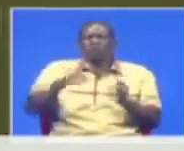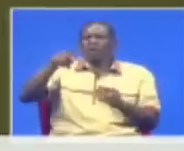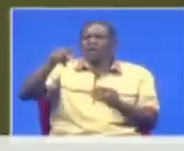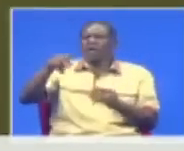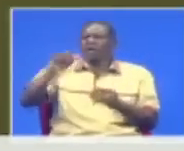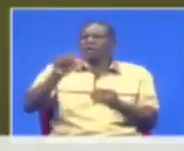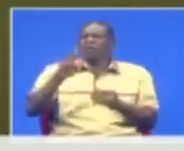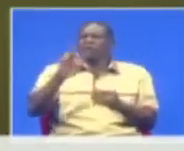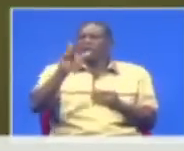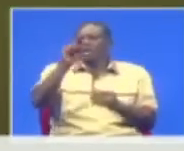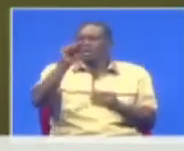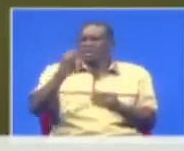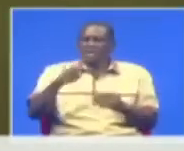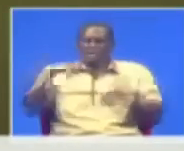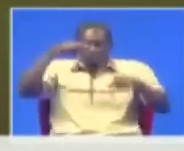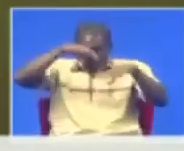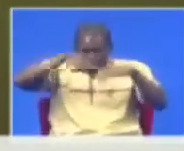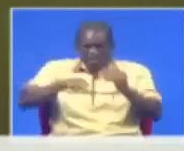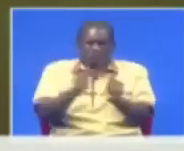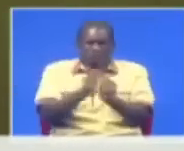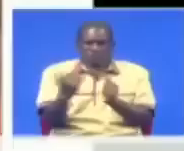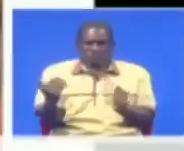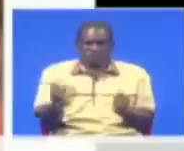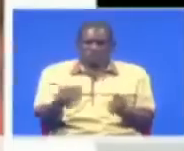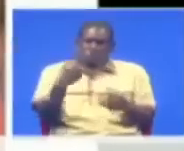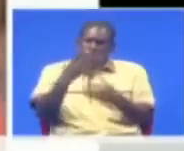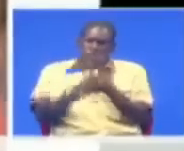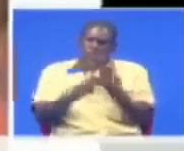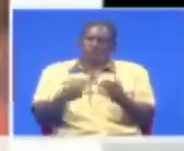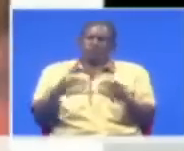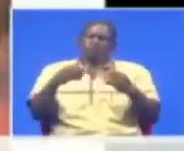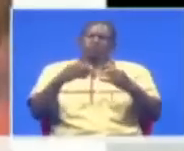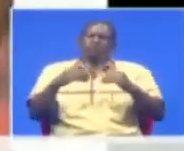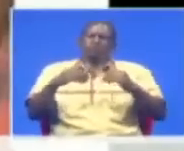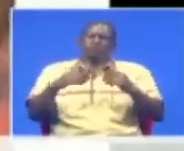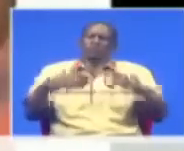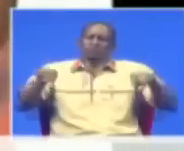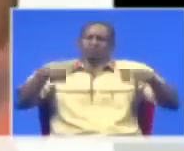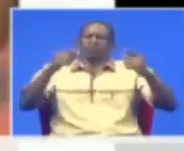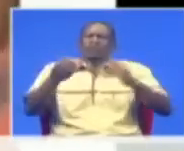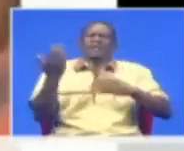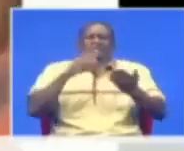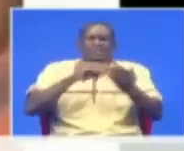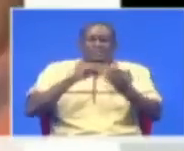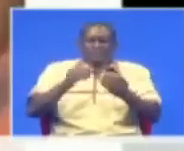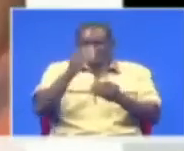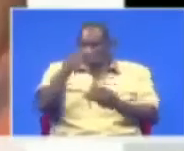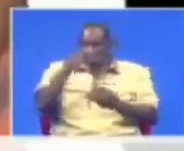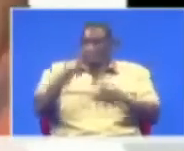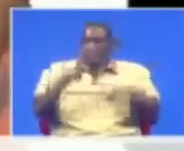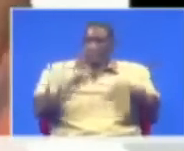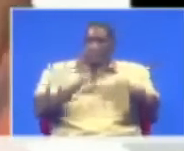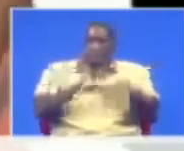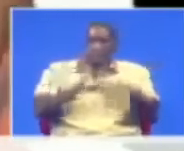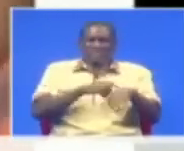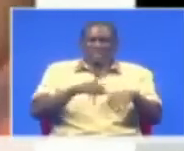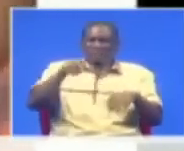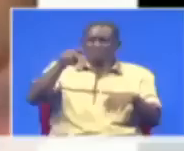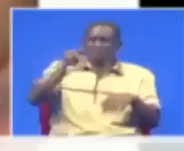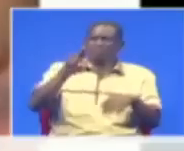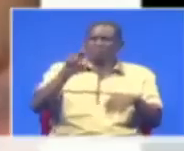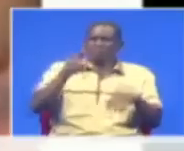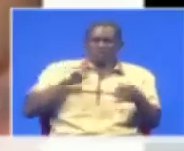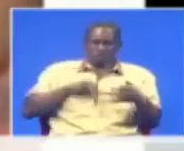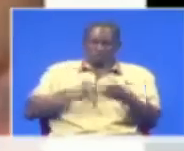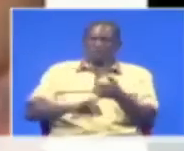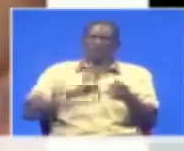children. The couple allegedly parted ways last Sunday after Pauline claimed that she found messages on Hudson's phone which pointed